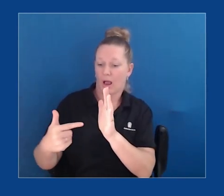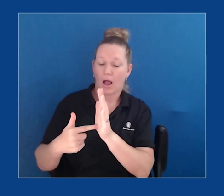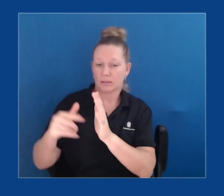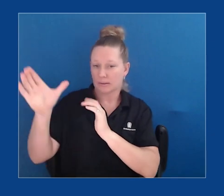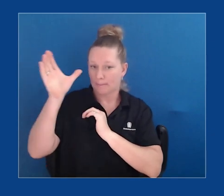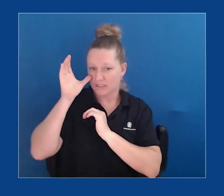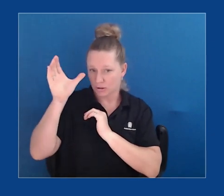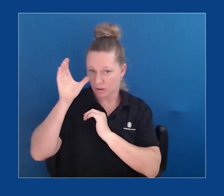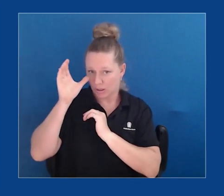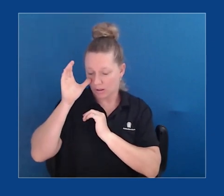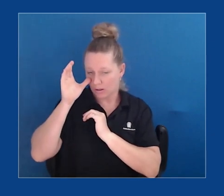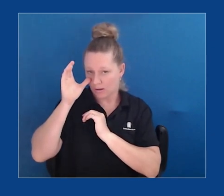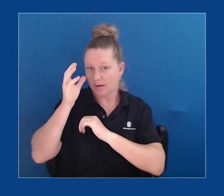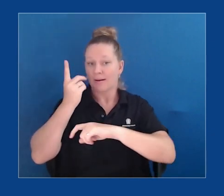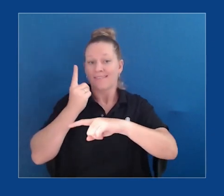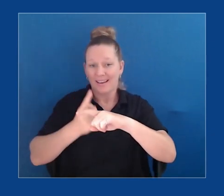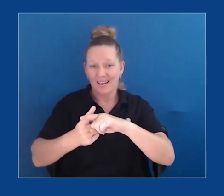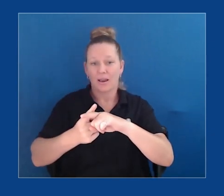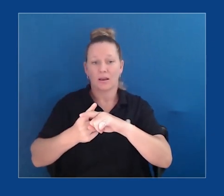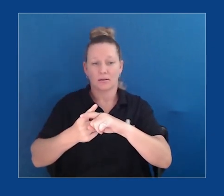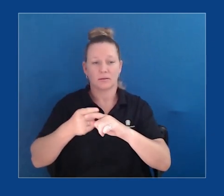and a sculpture,